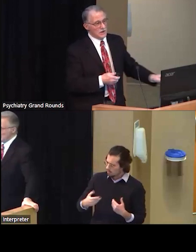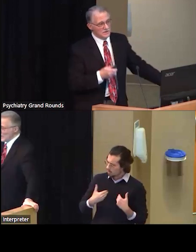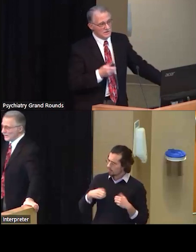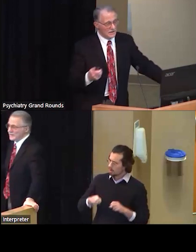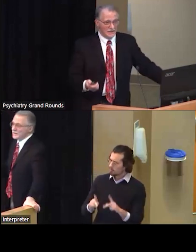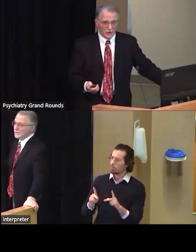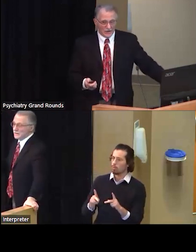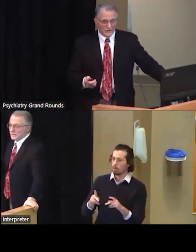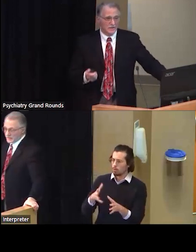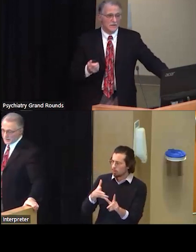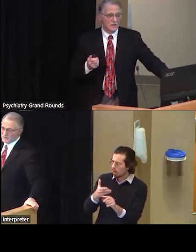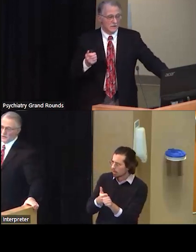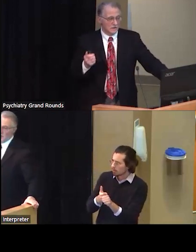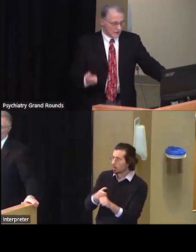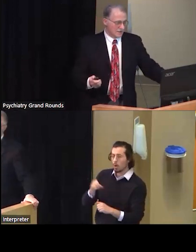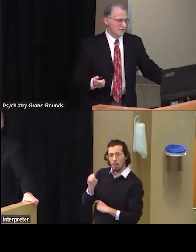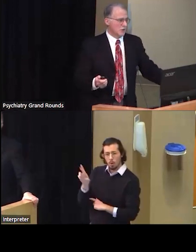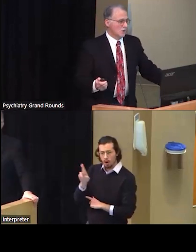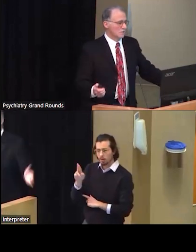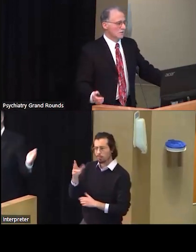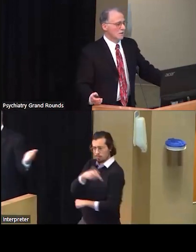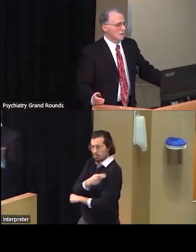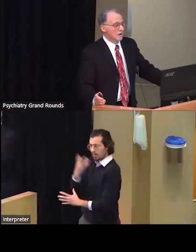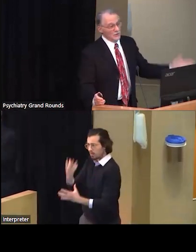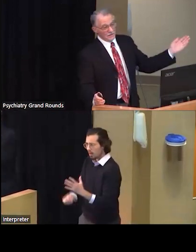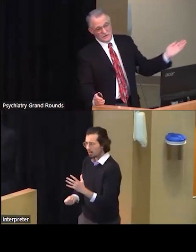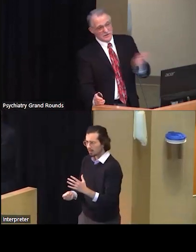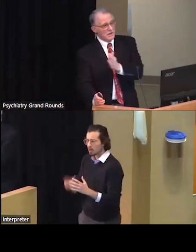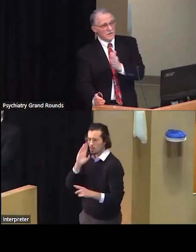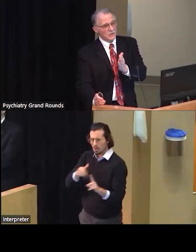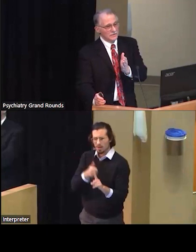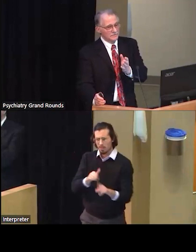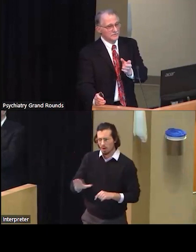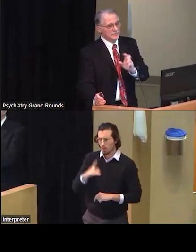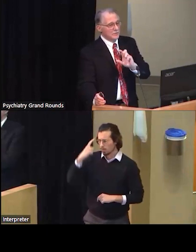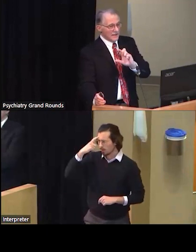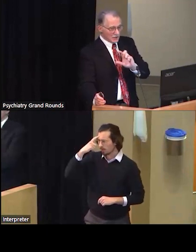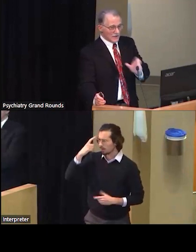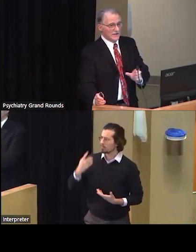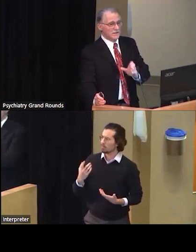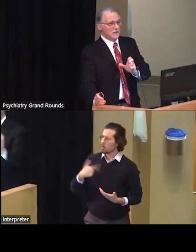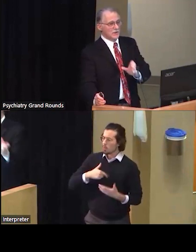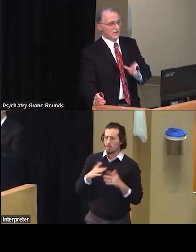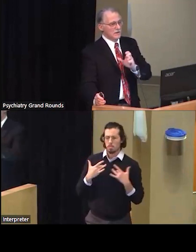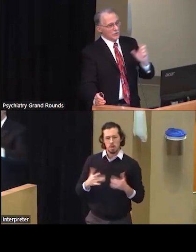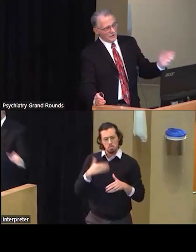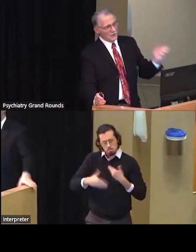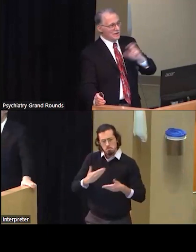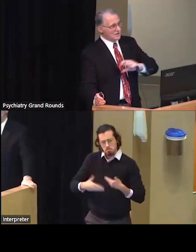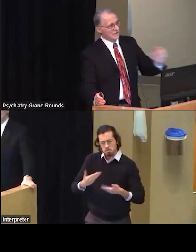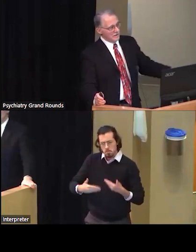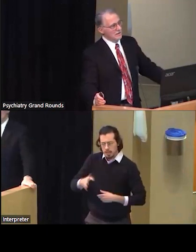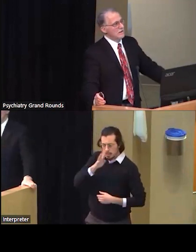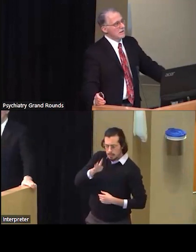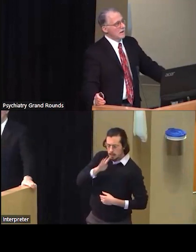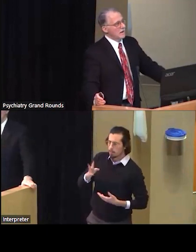up. You lost somebody in the OR, that has a toll. And we often just keep going. But how do we kind of deal with it? We're